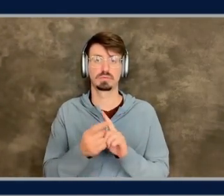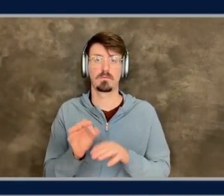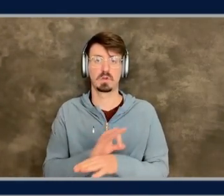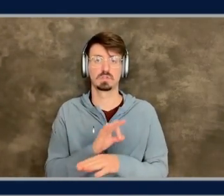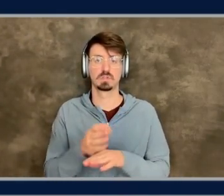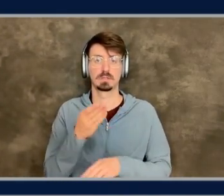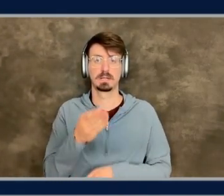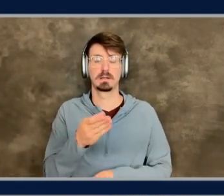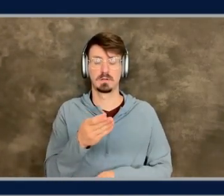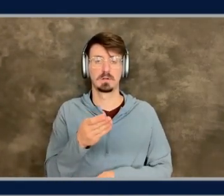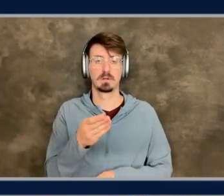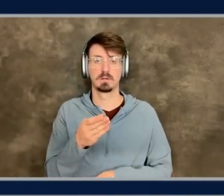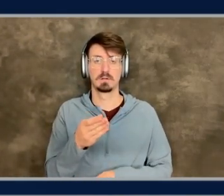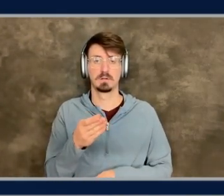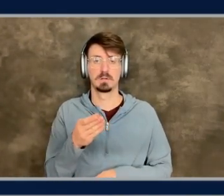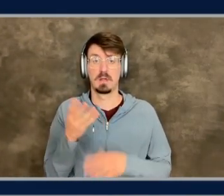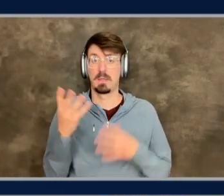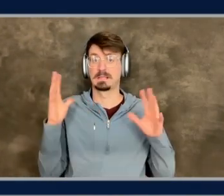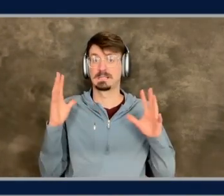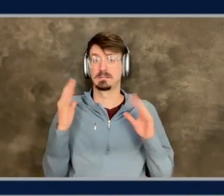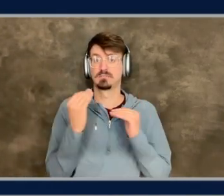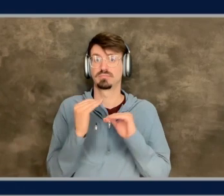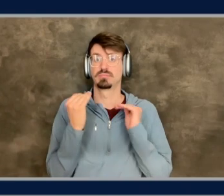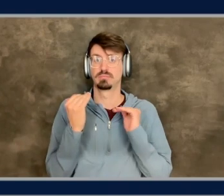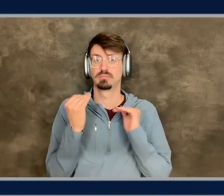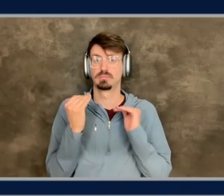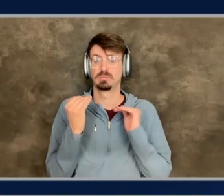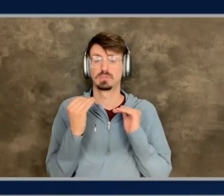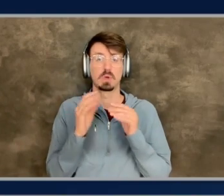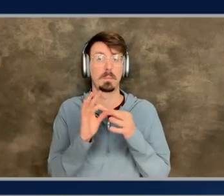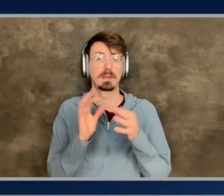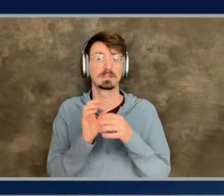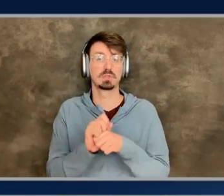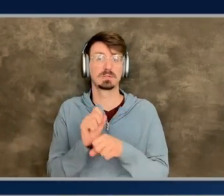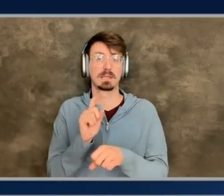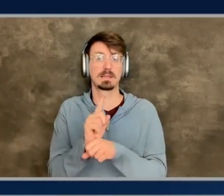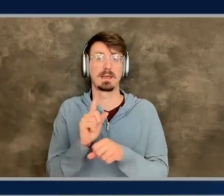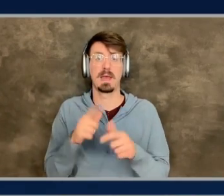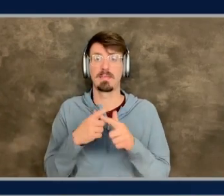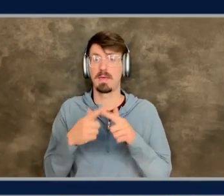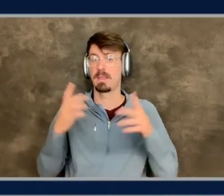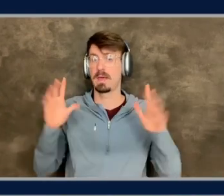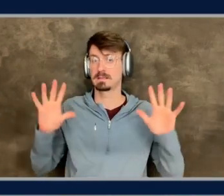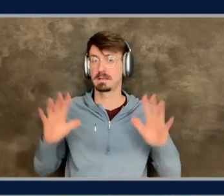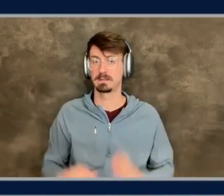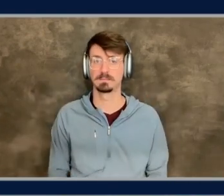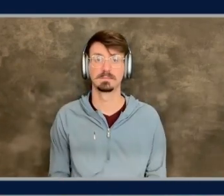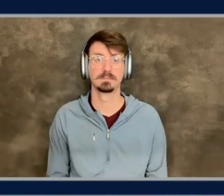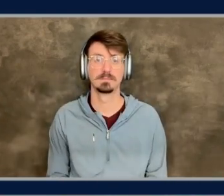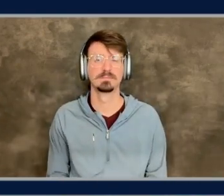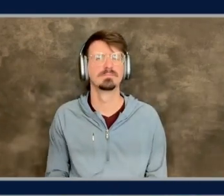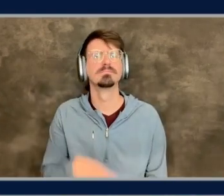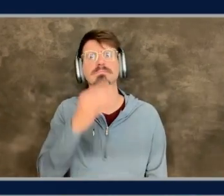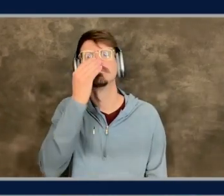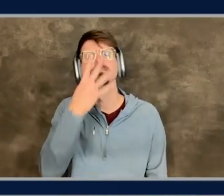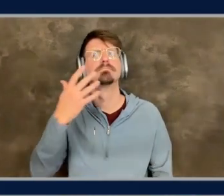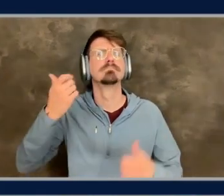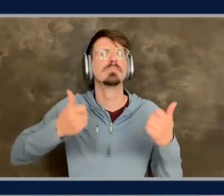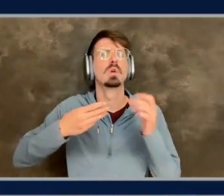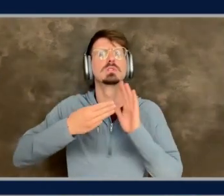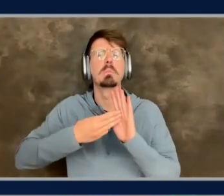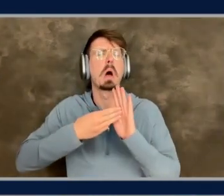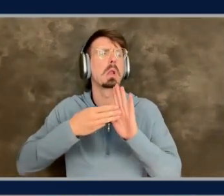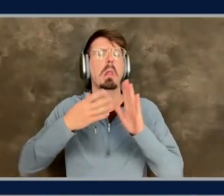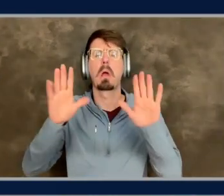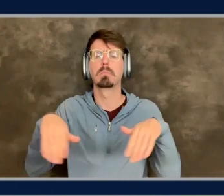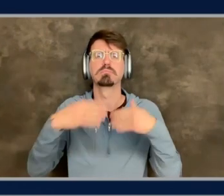this. You set a model ID, set a system message, a message, and that's it. It doesn't care which model you're sending to it, as long as the